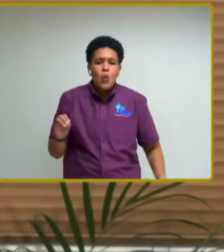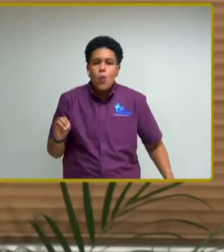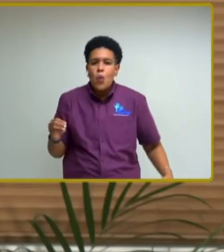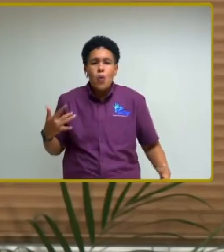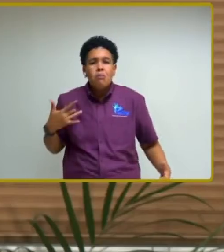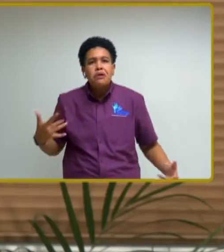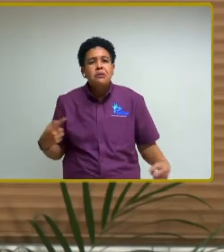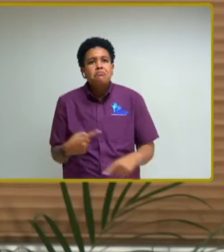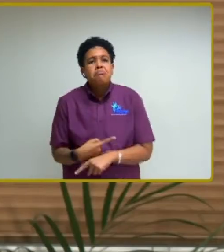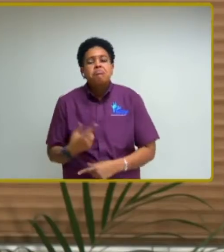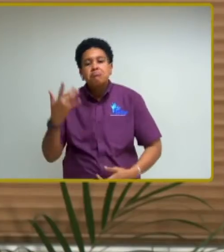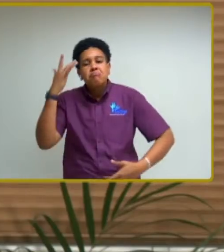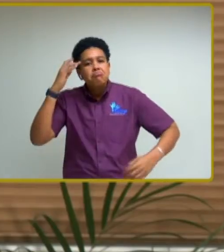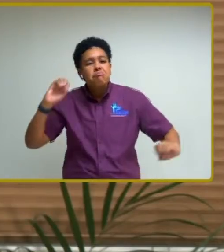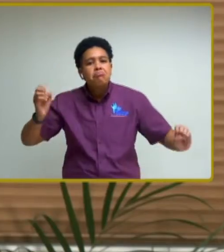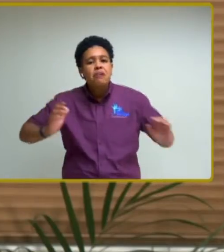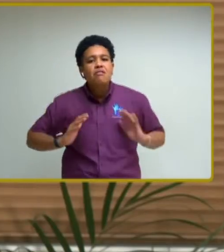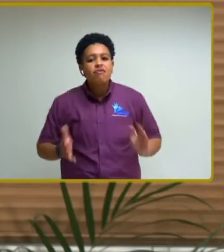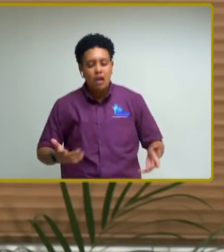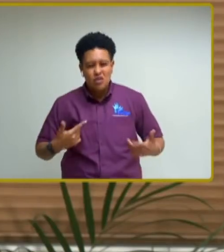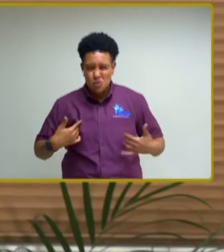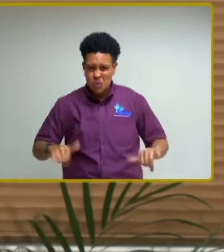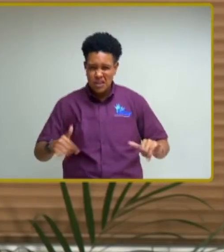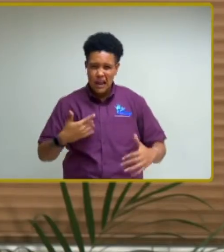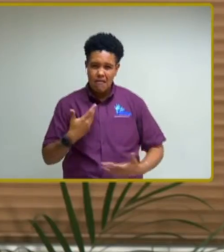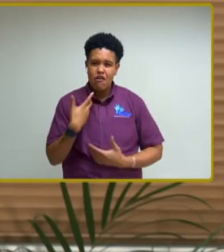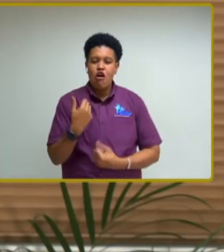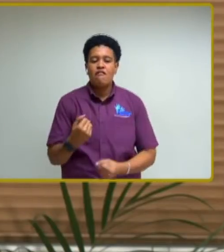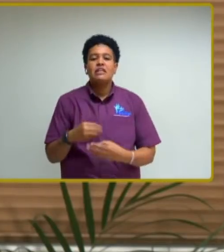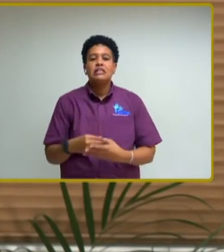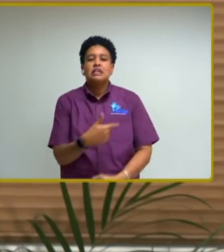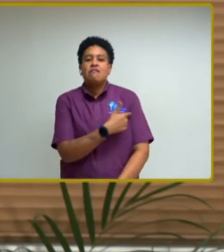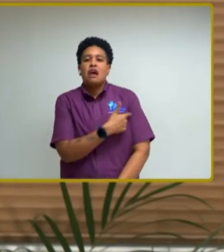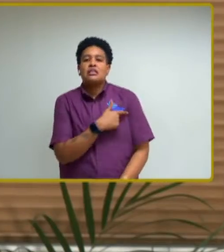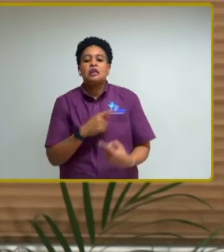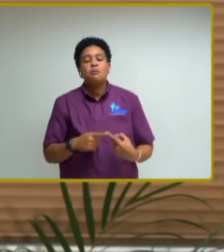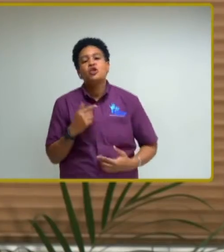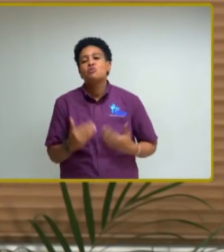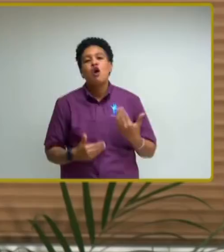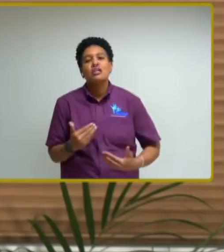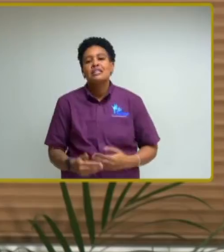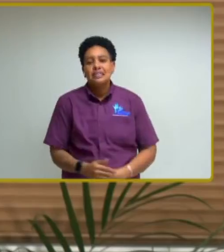adverse effect. And so we continue to have confidence in the vaccine and in the process.